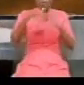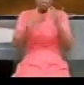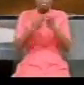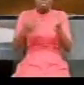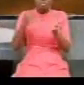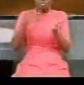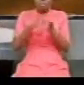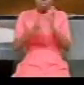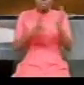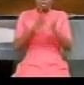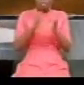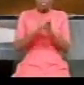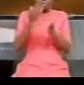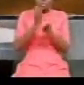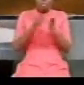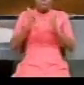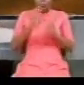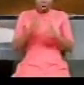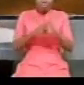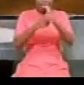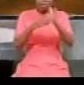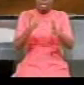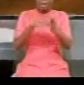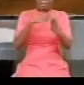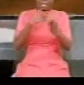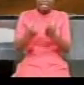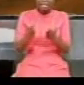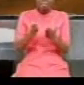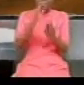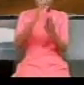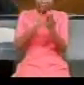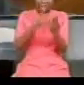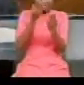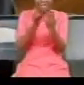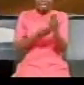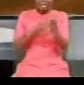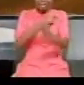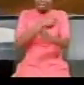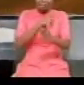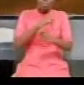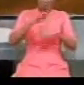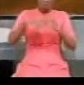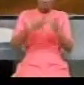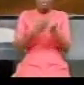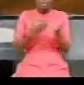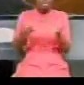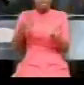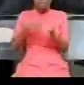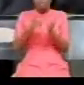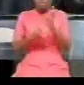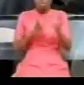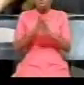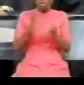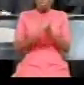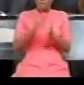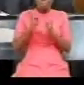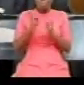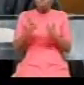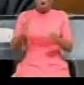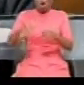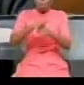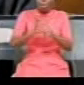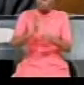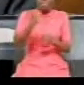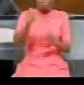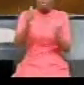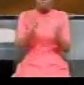the world that some people are running after, the painting and the tying this and the tattoo and all the things of the world that some people preoccupy